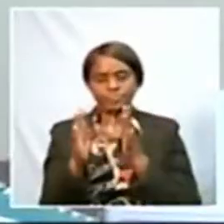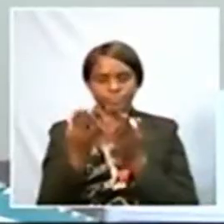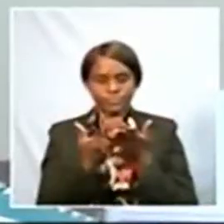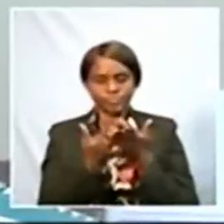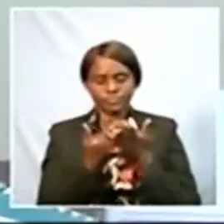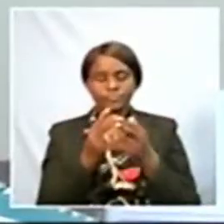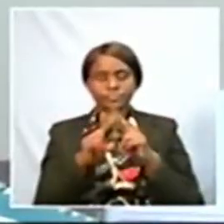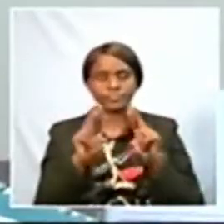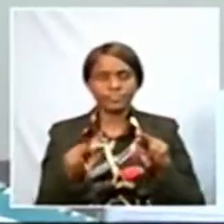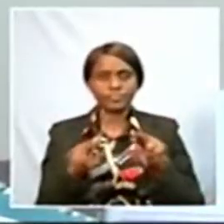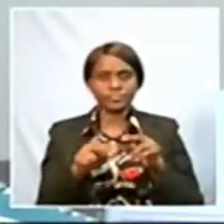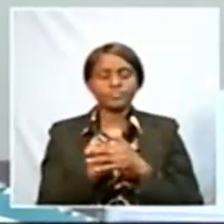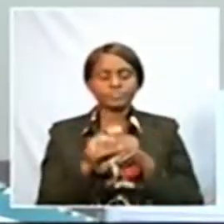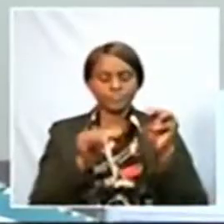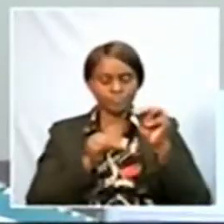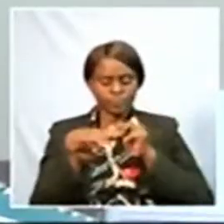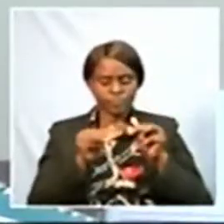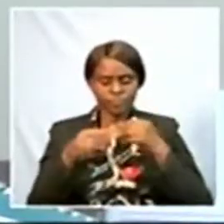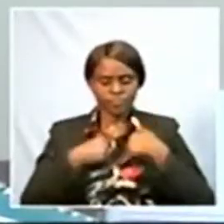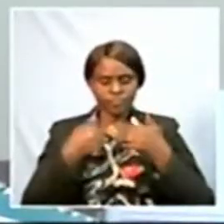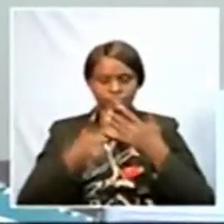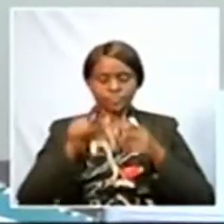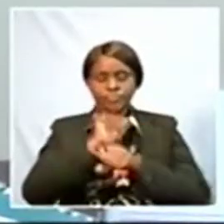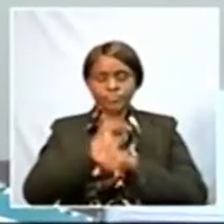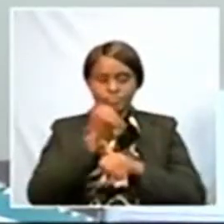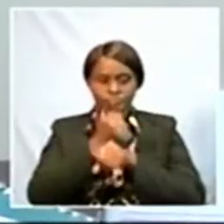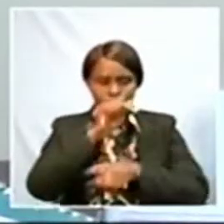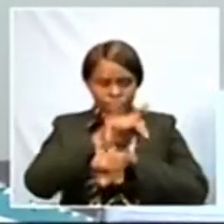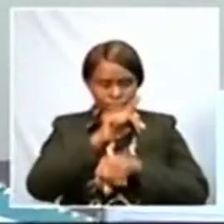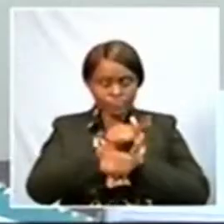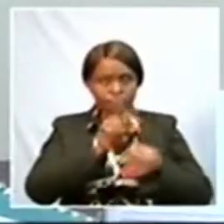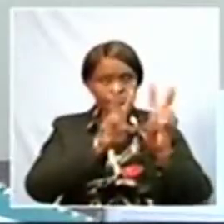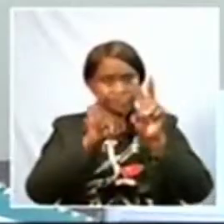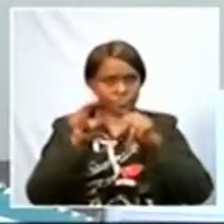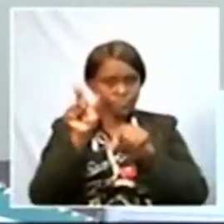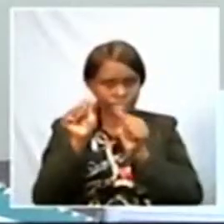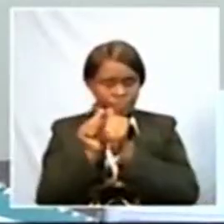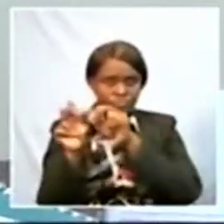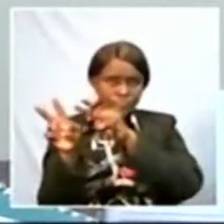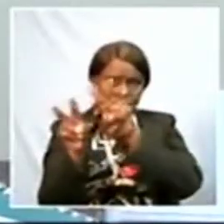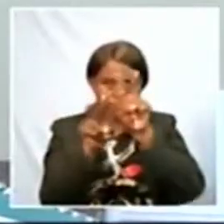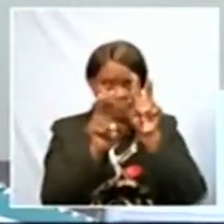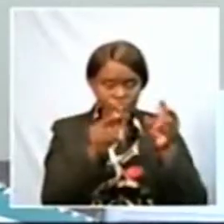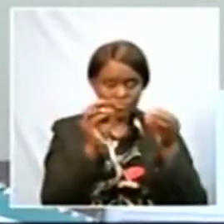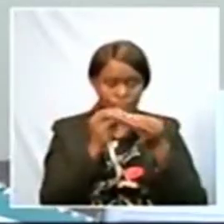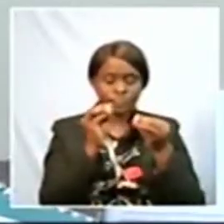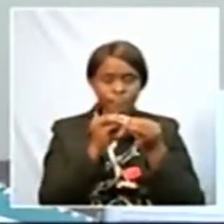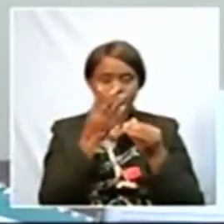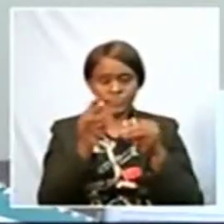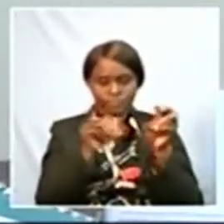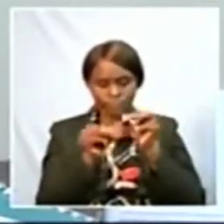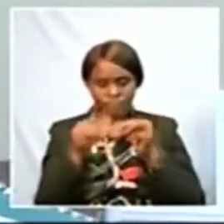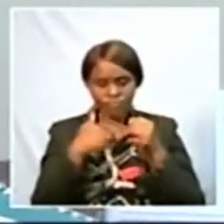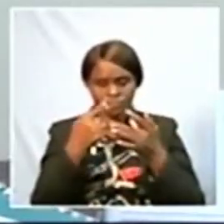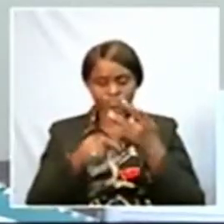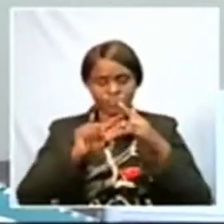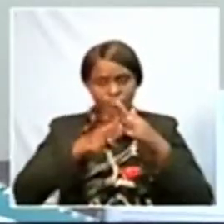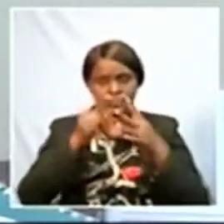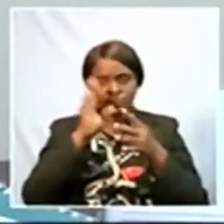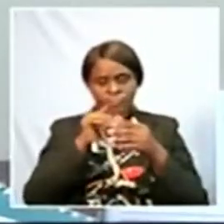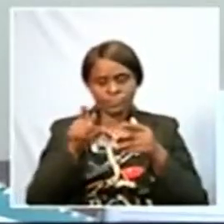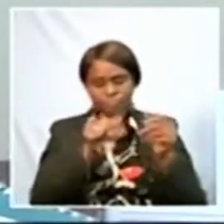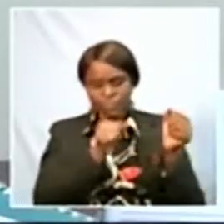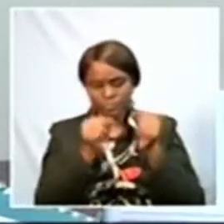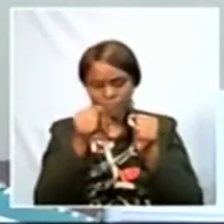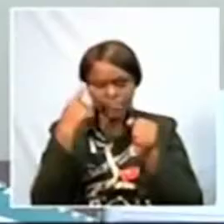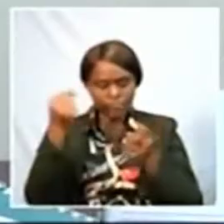chair. Management has intensified project monitoring and supervision. Furthermore, management has initiated a strategy